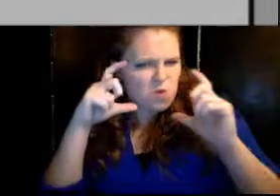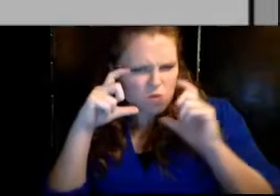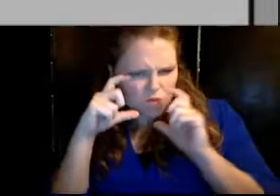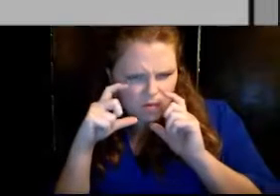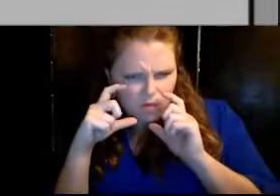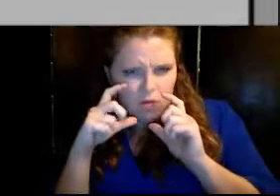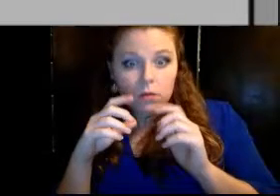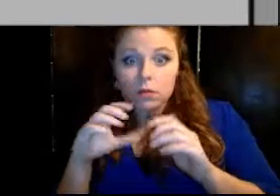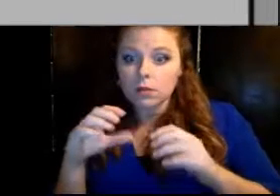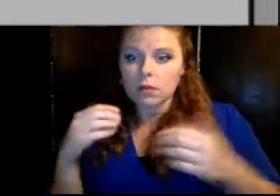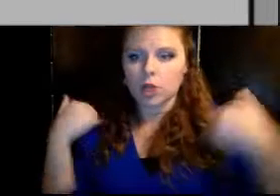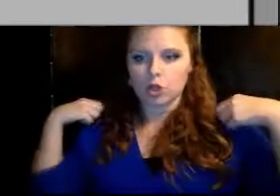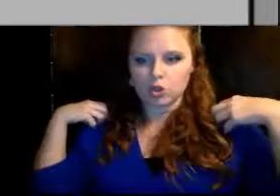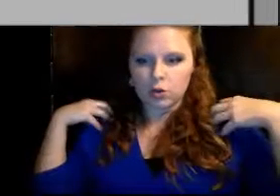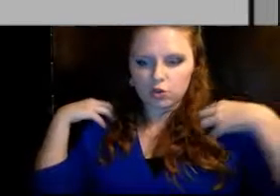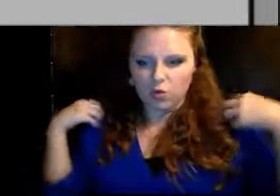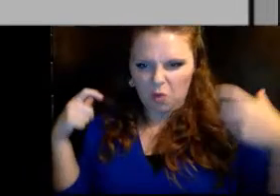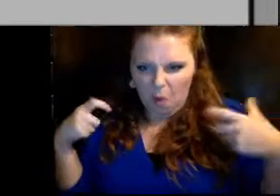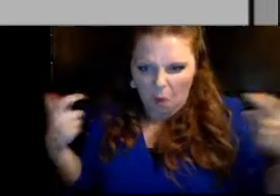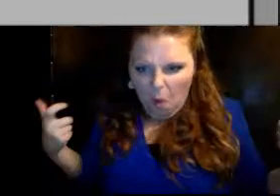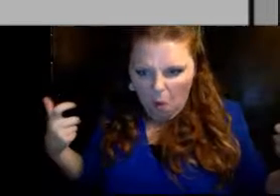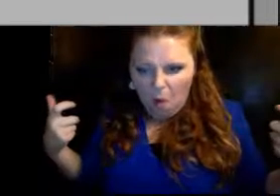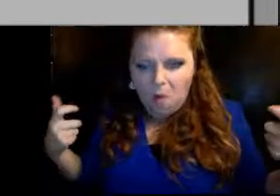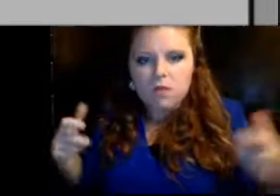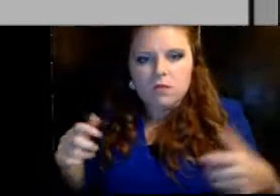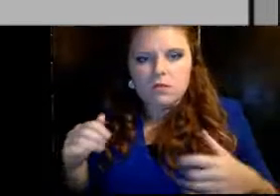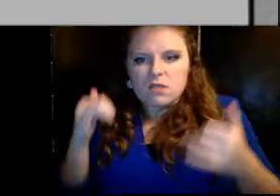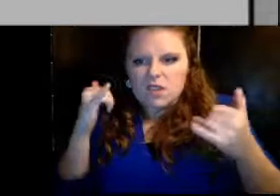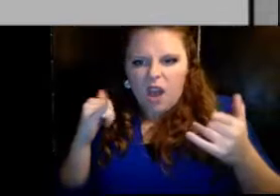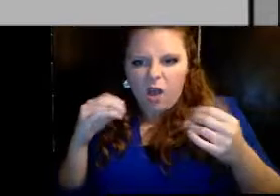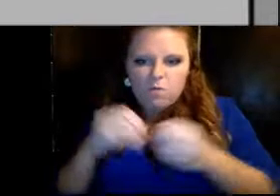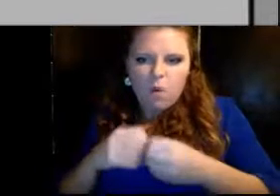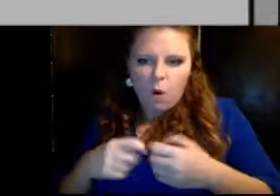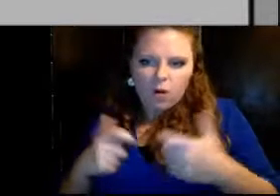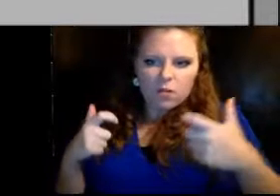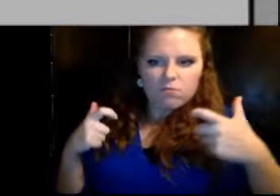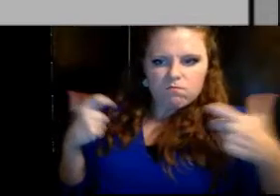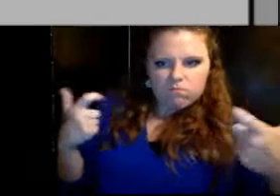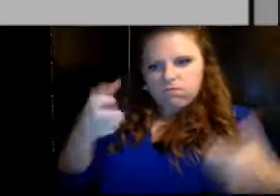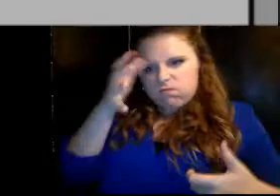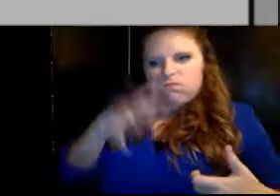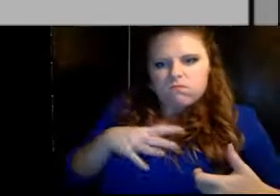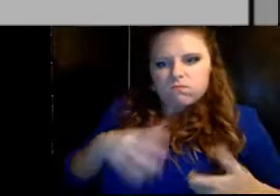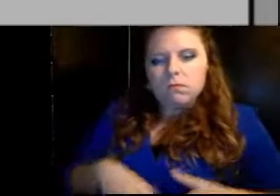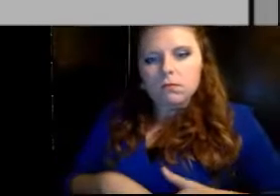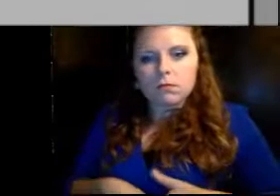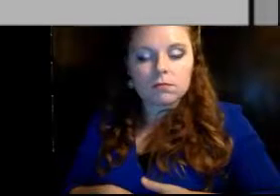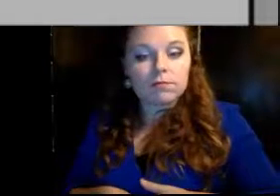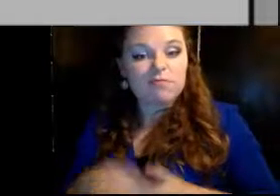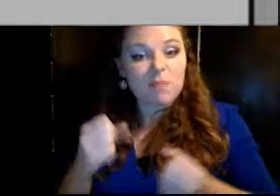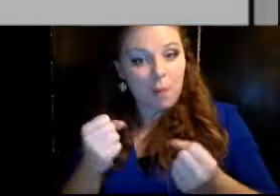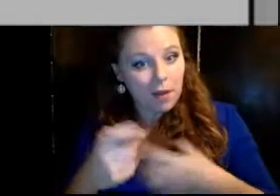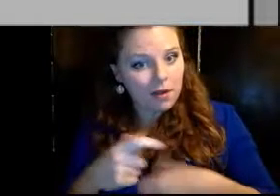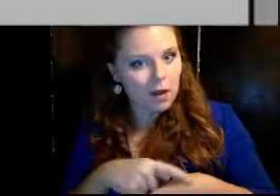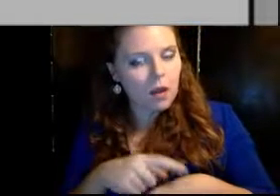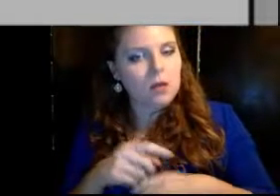by comparison, their shoulders look huge. They're all of a sudden turned into a tough guy. In a lot of cases,